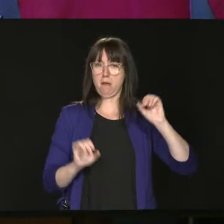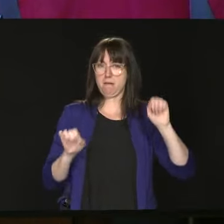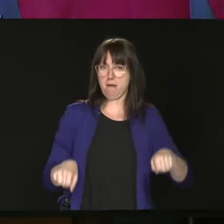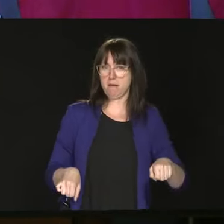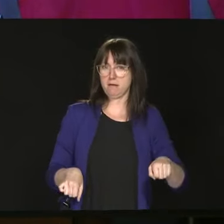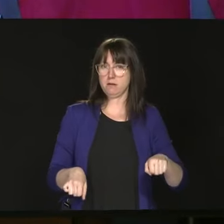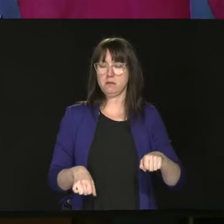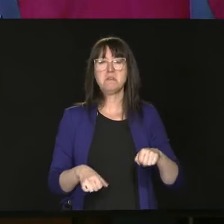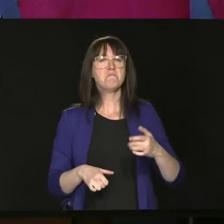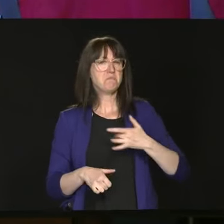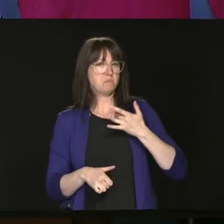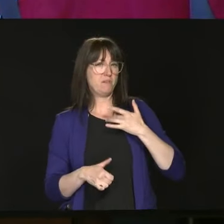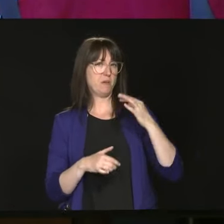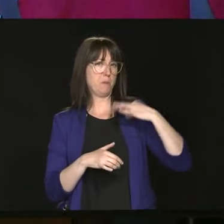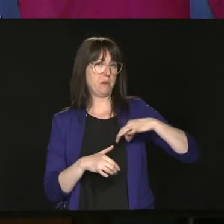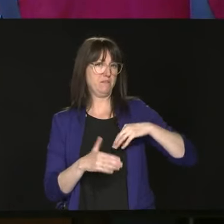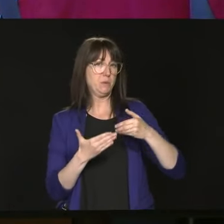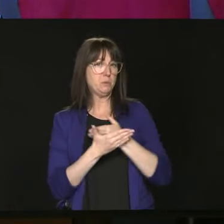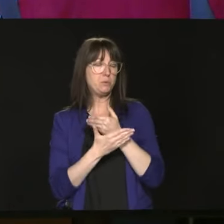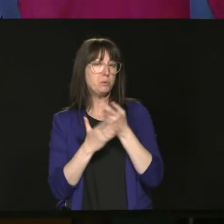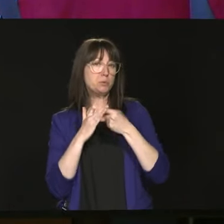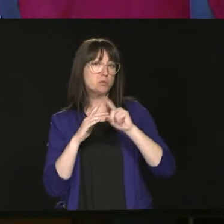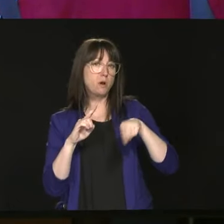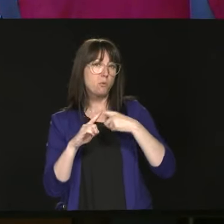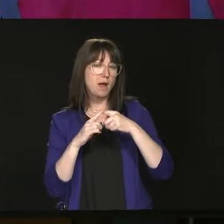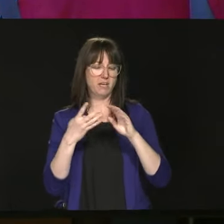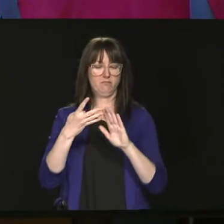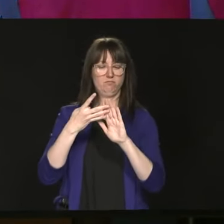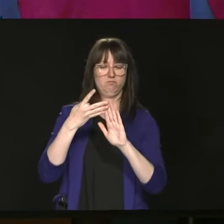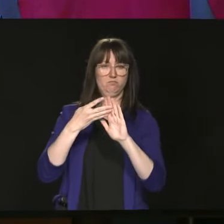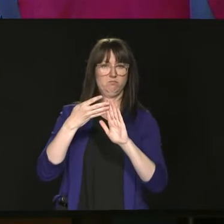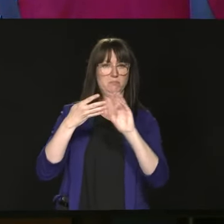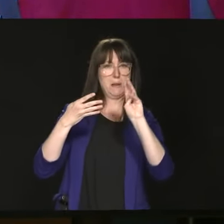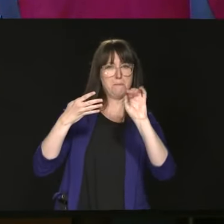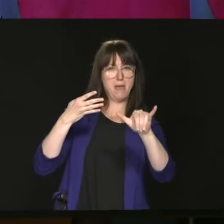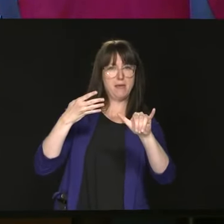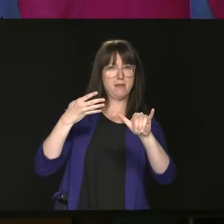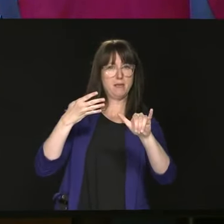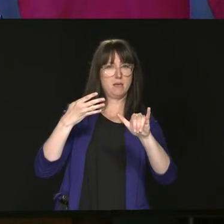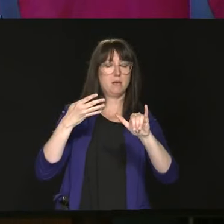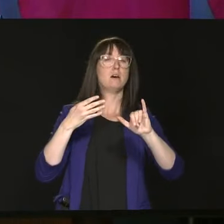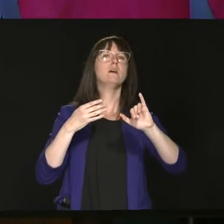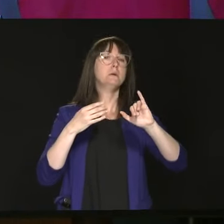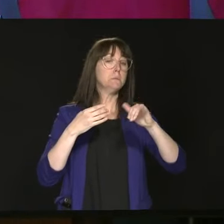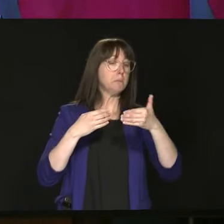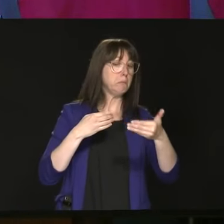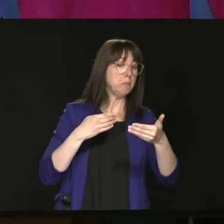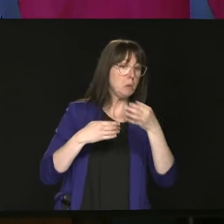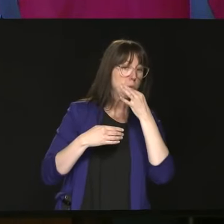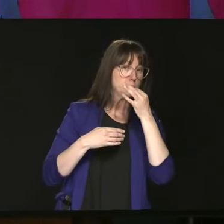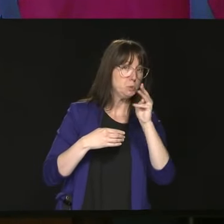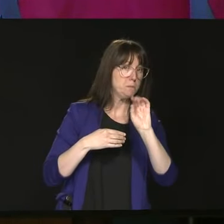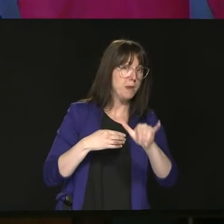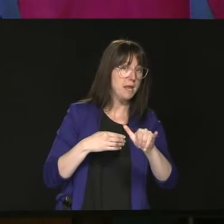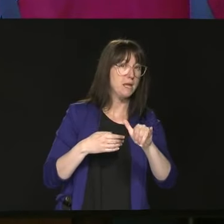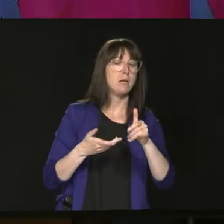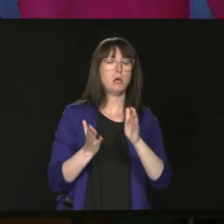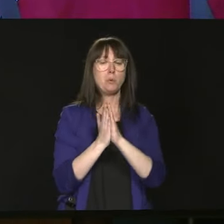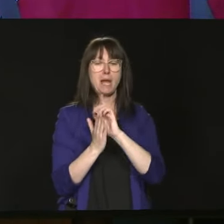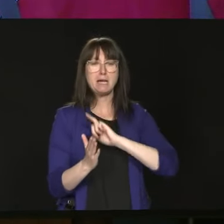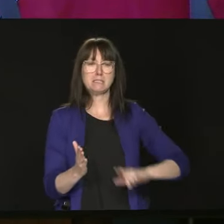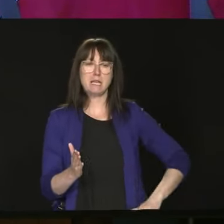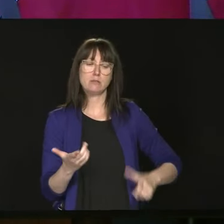available starting in mid-May. With the first month of it around the corner, we're asking that landlords try to be flexible as they work